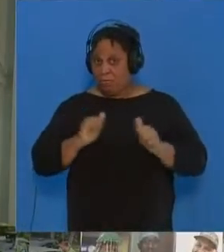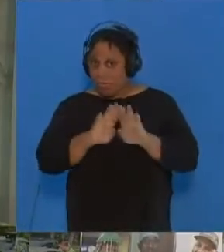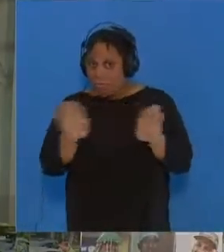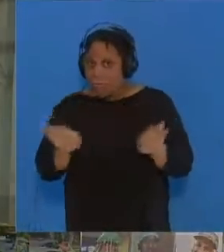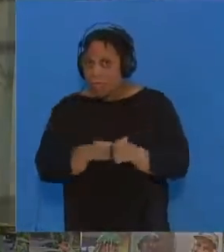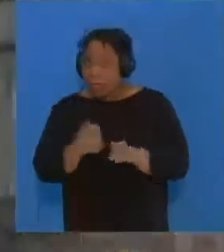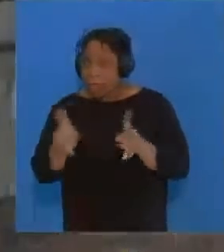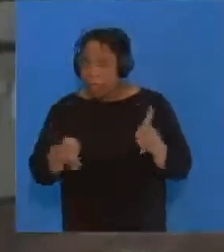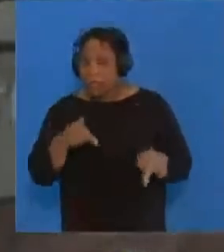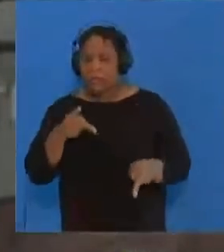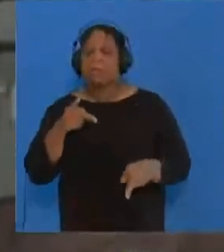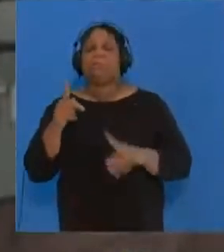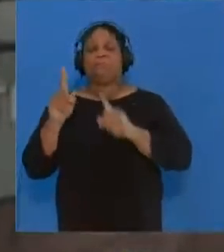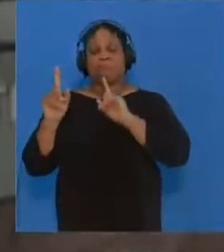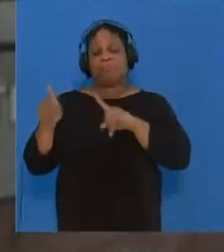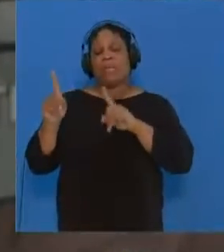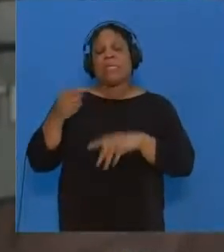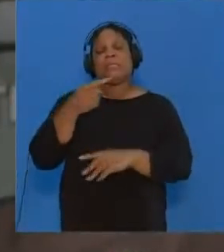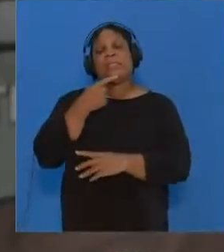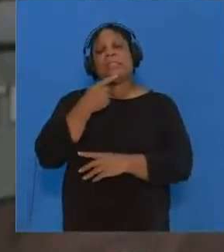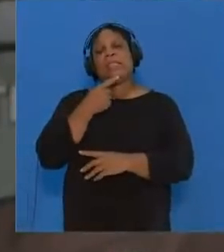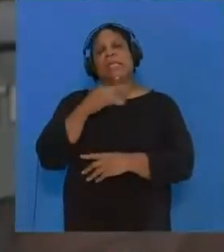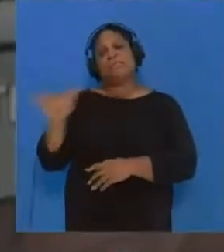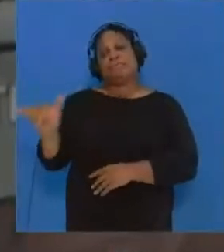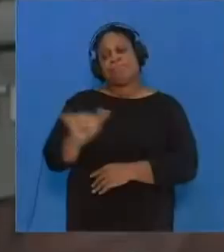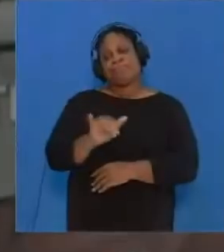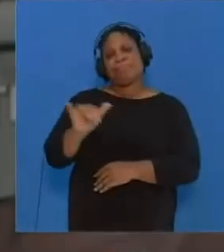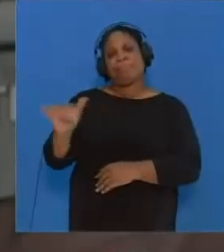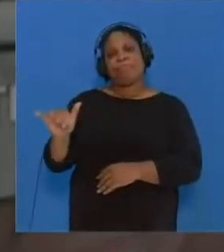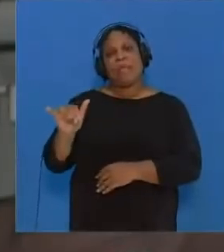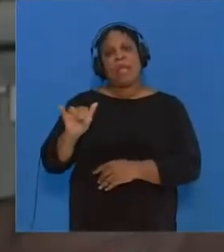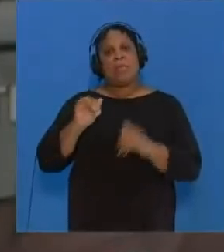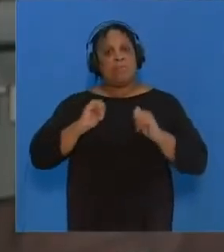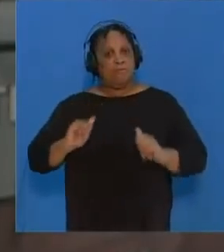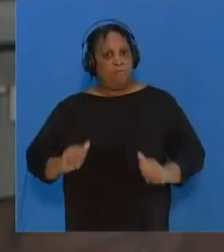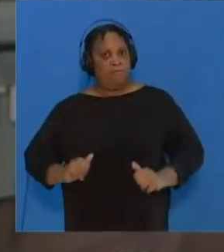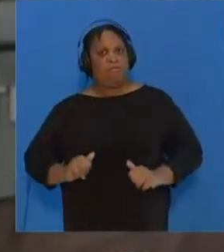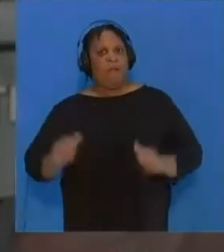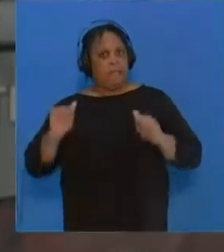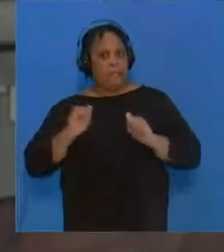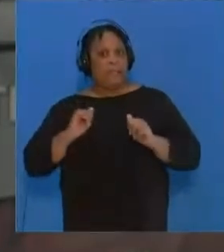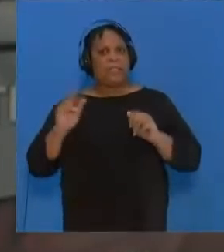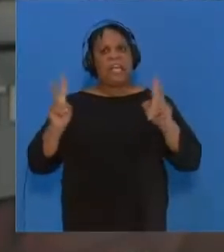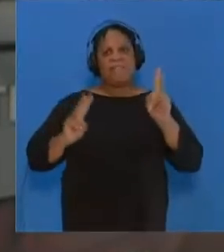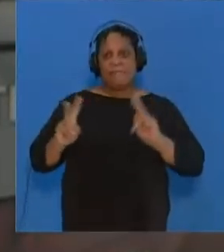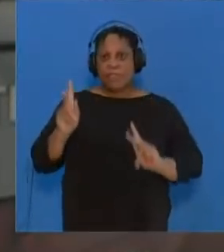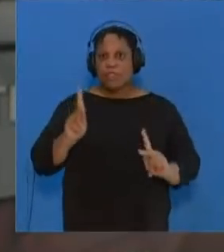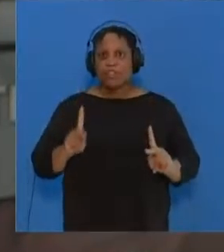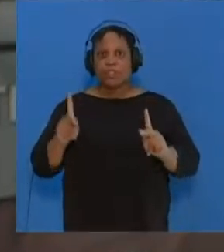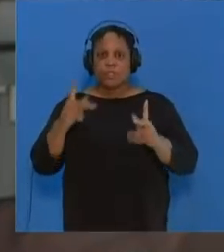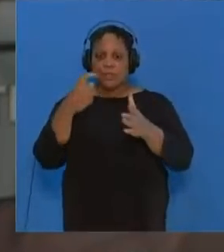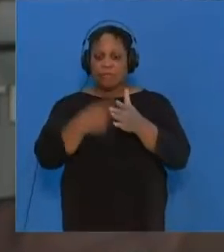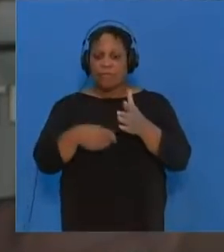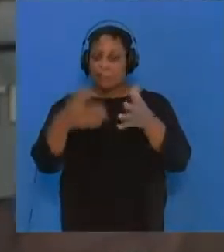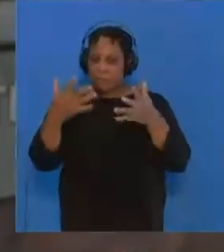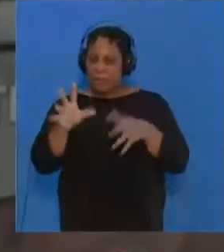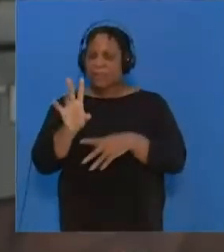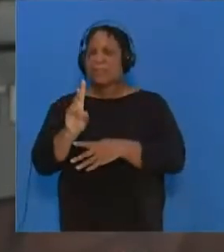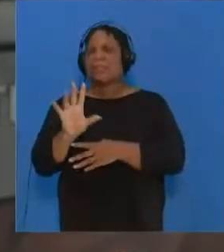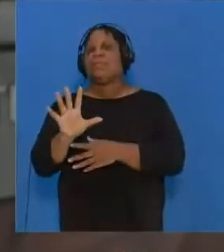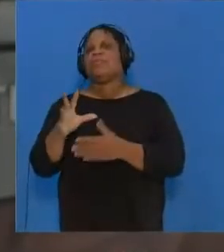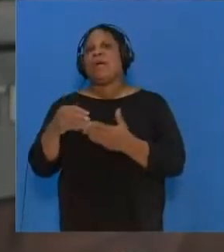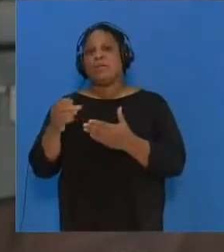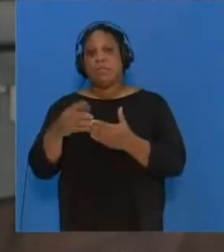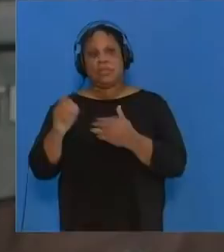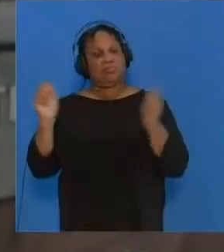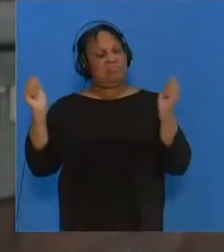Form is required to be completed by both residents as well as visitors, and the fee associated with the completion of that document is $75.